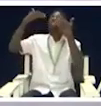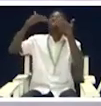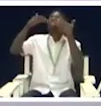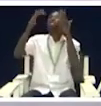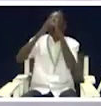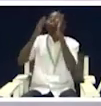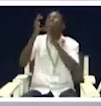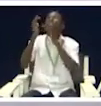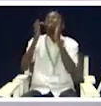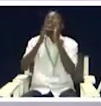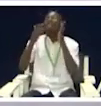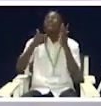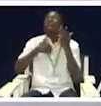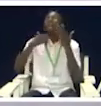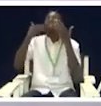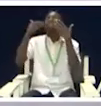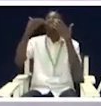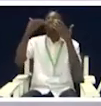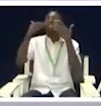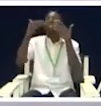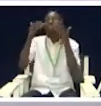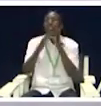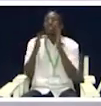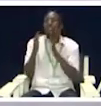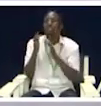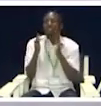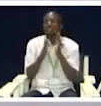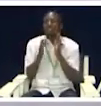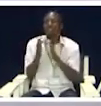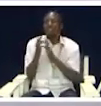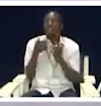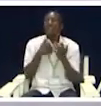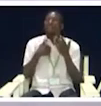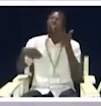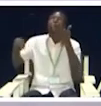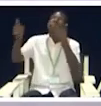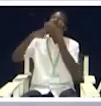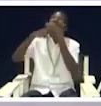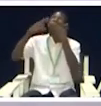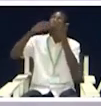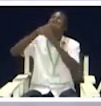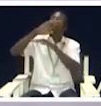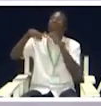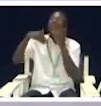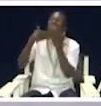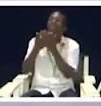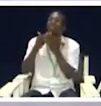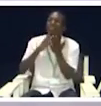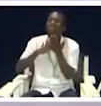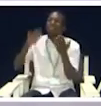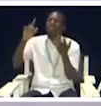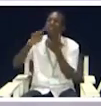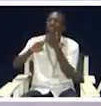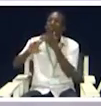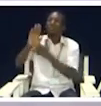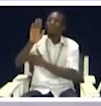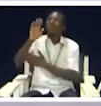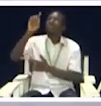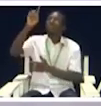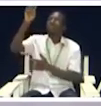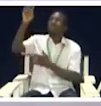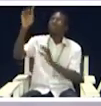God that this is what I'm going to give. And I've come to return the glory and the vow to God. And I said, you God, I've done this to